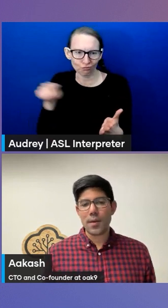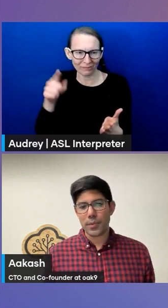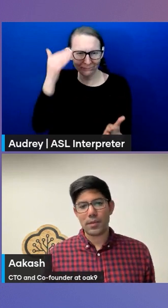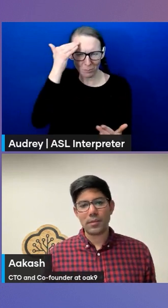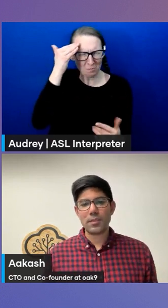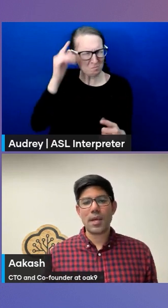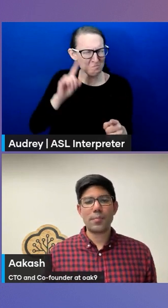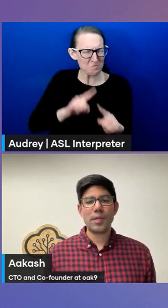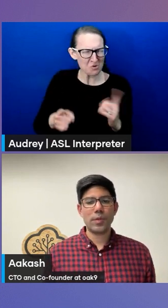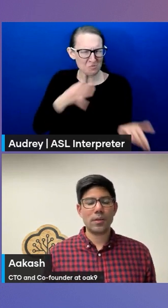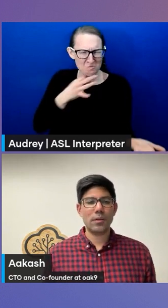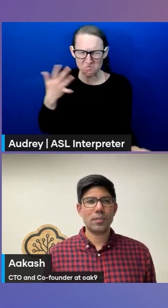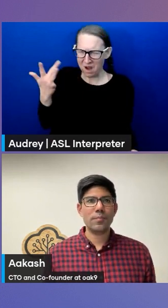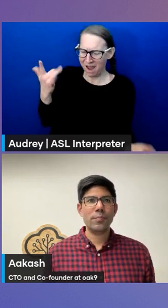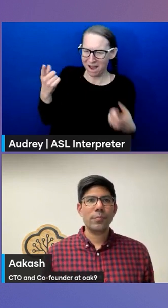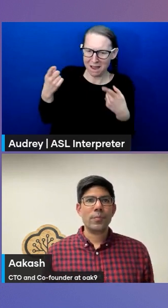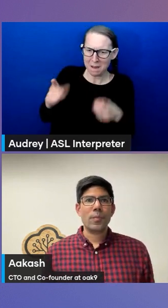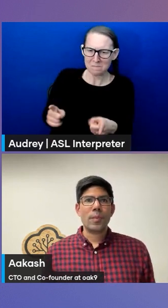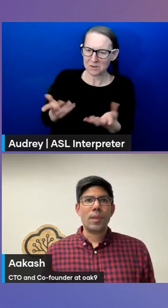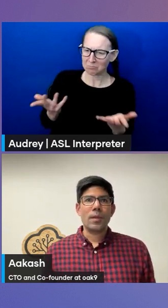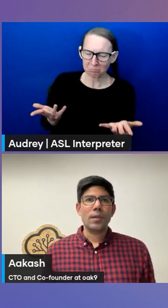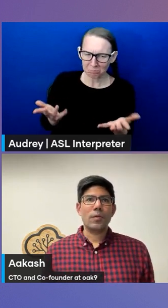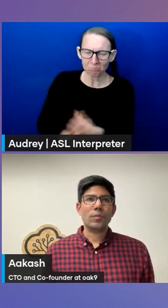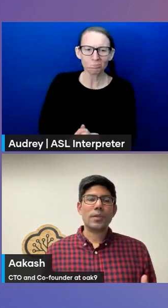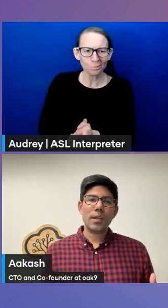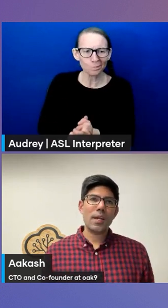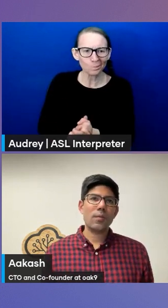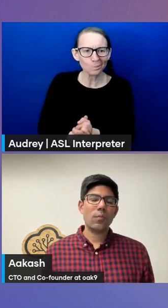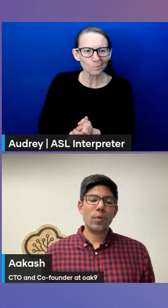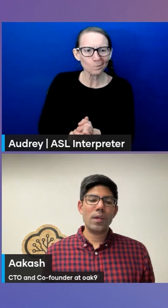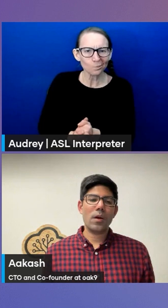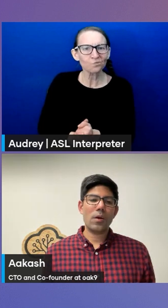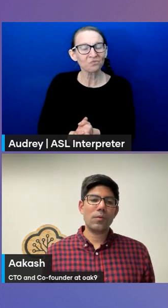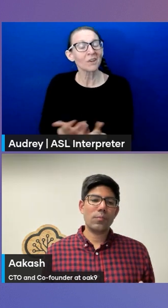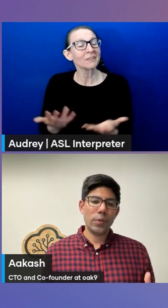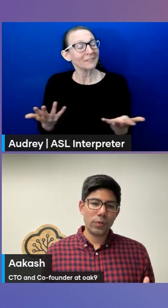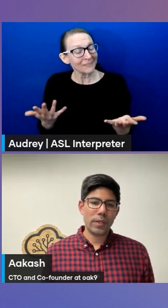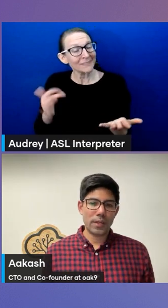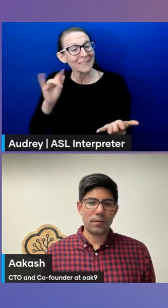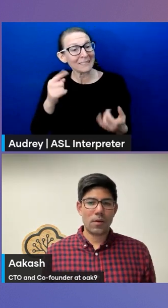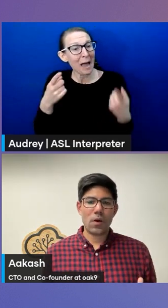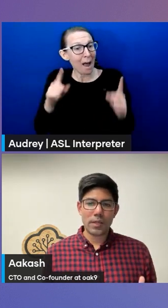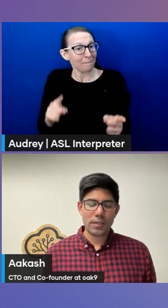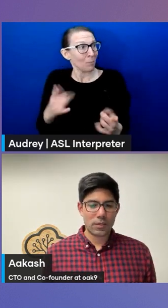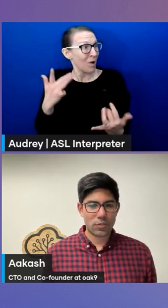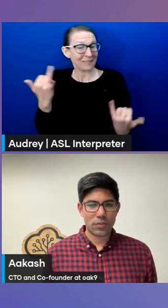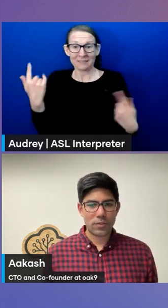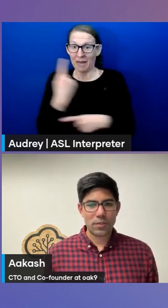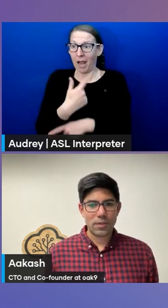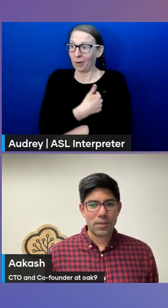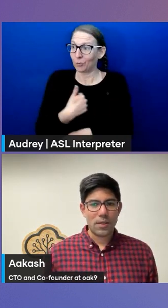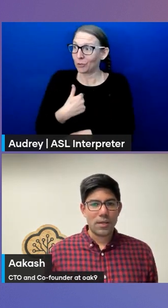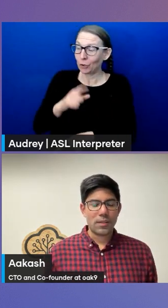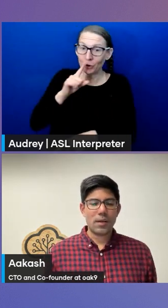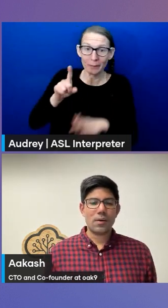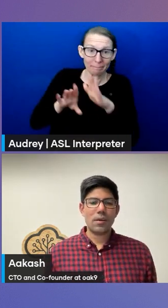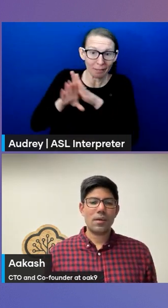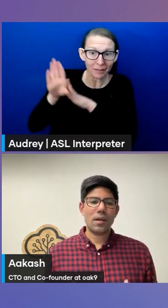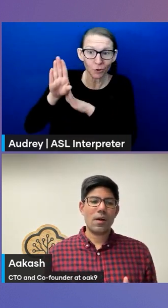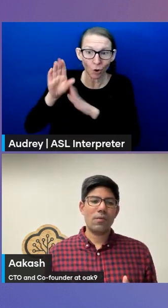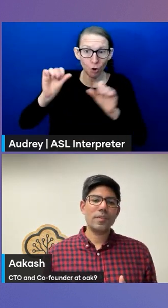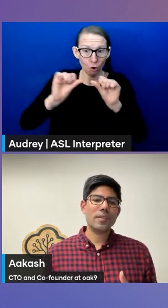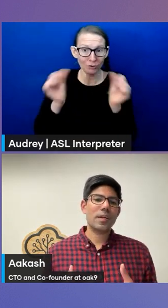this happening? This is happening because, today we are building architectures that